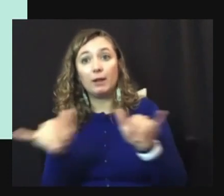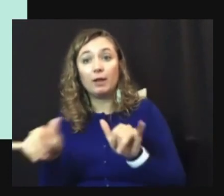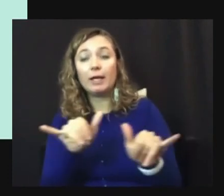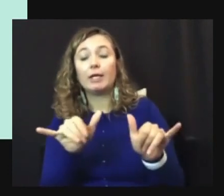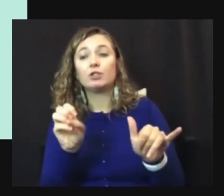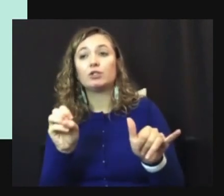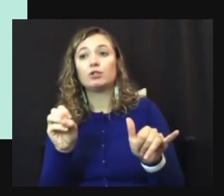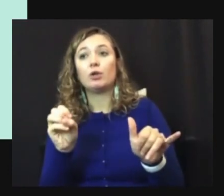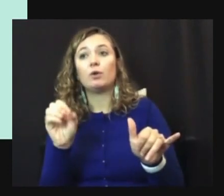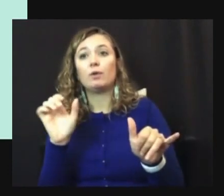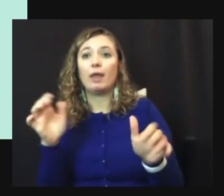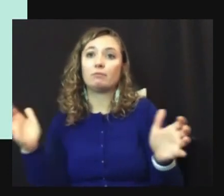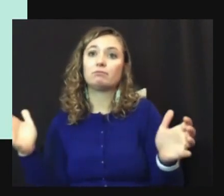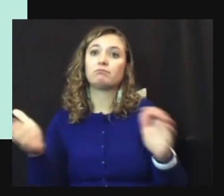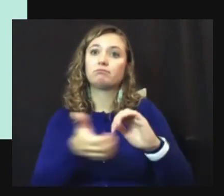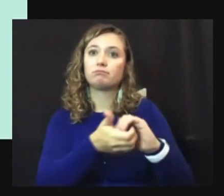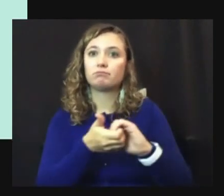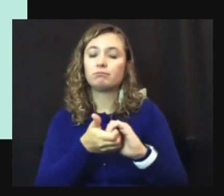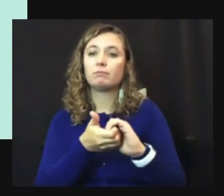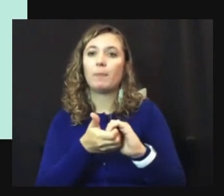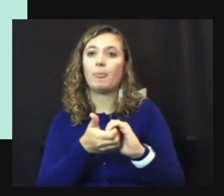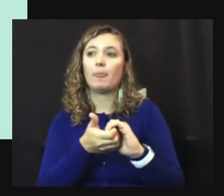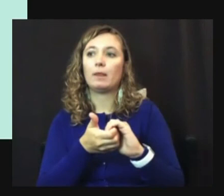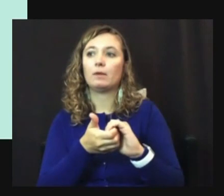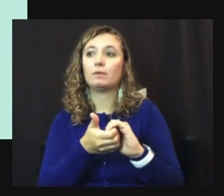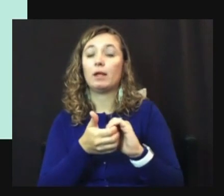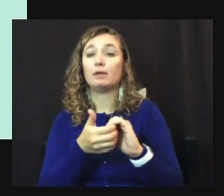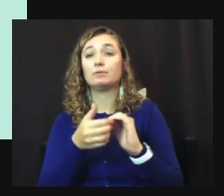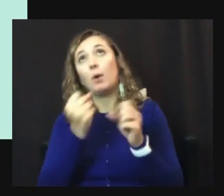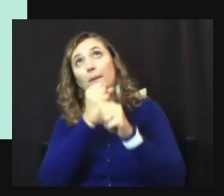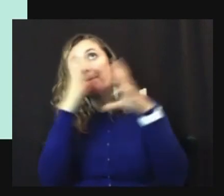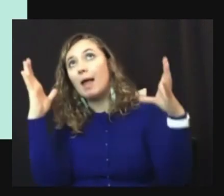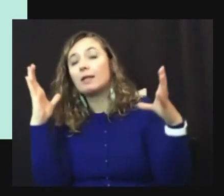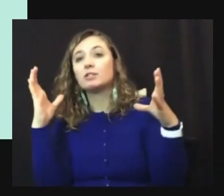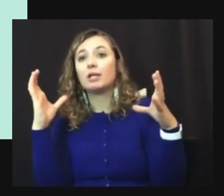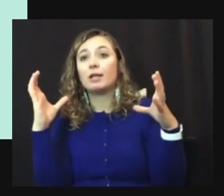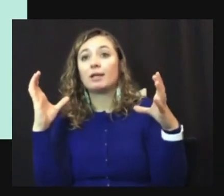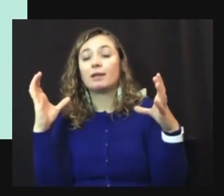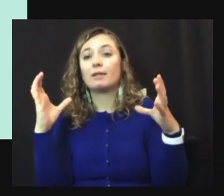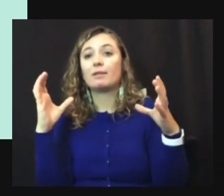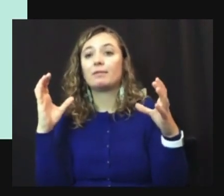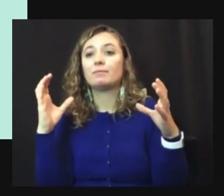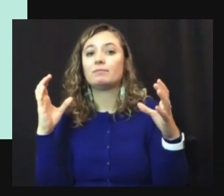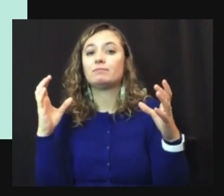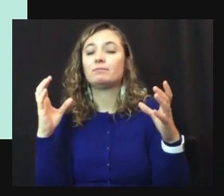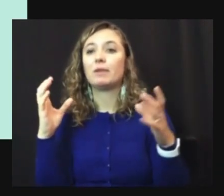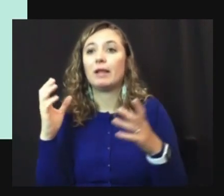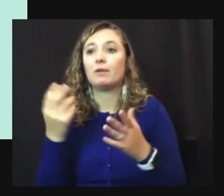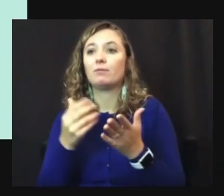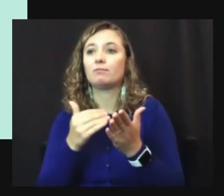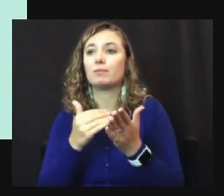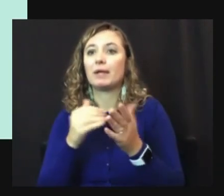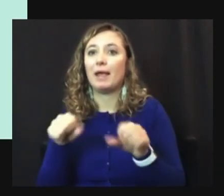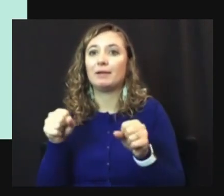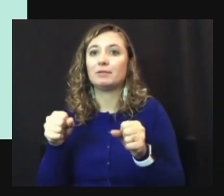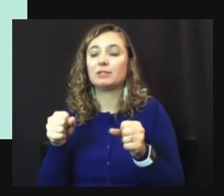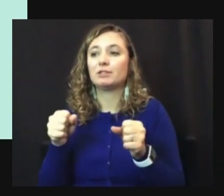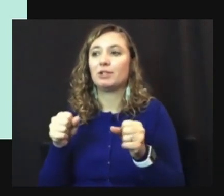and can, I imagine, knowing them a little bit, can laugh at the dyspraxic antics that happen at the